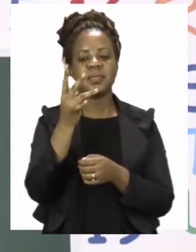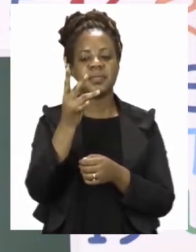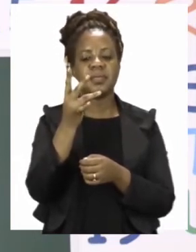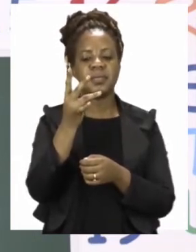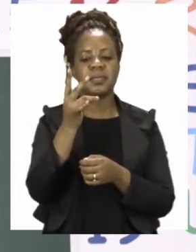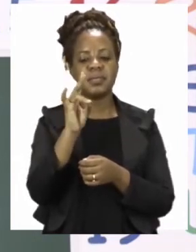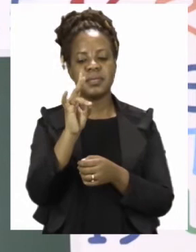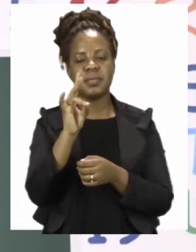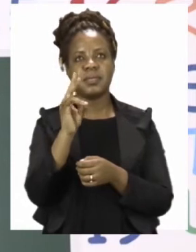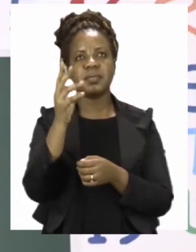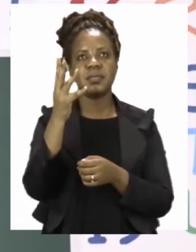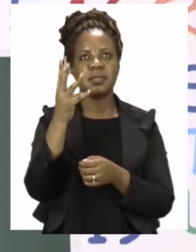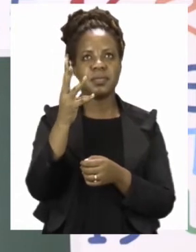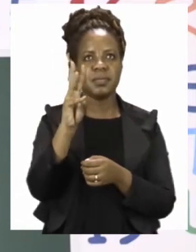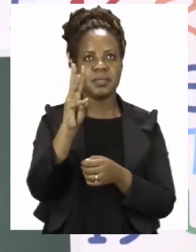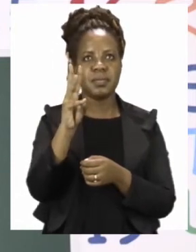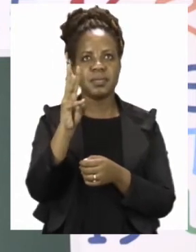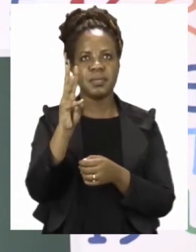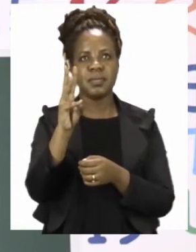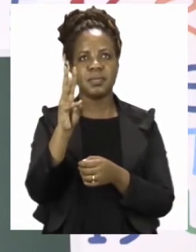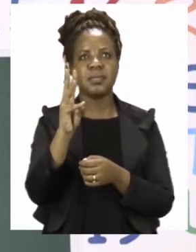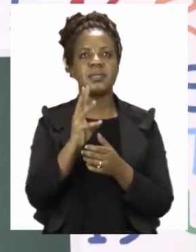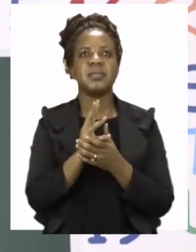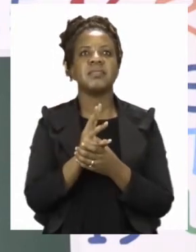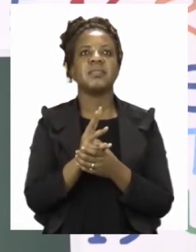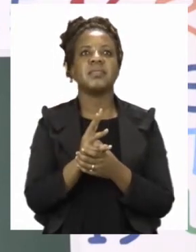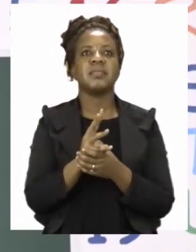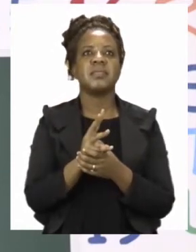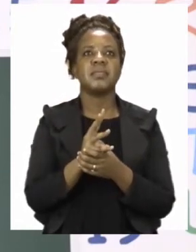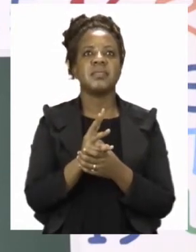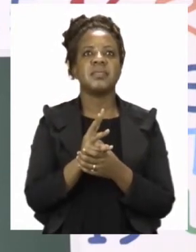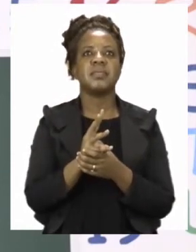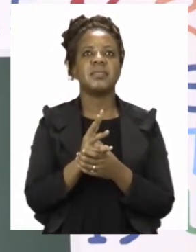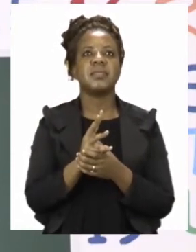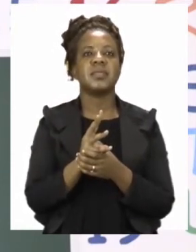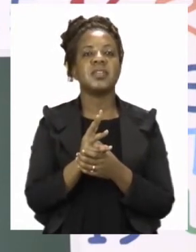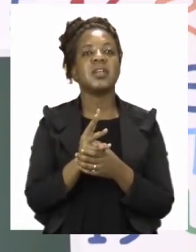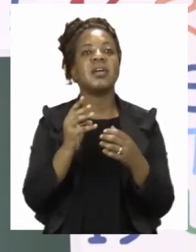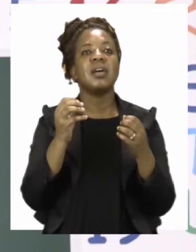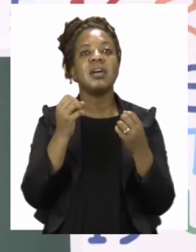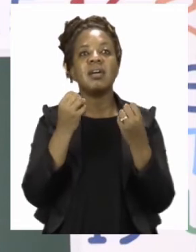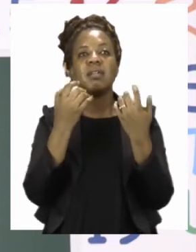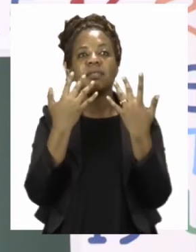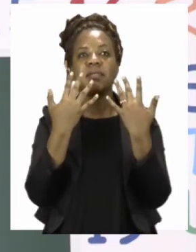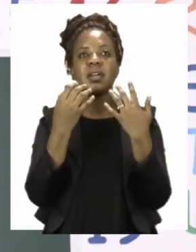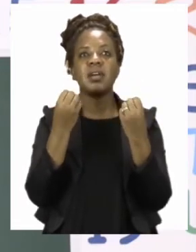it to Mrs. Units. Now our new number will